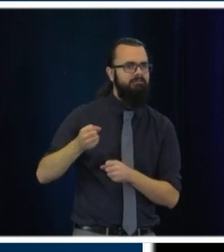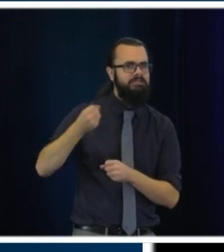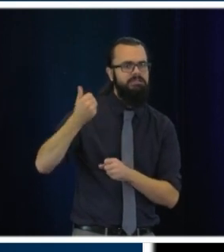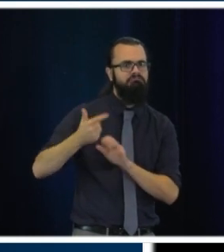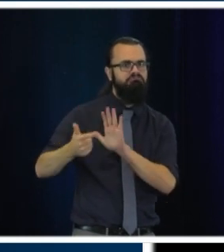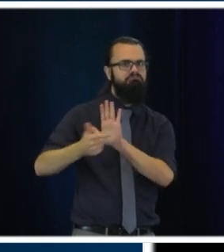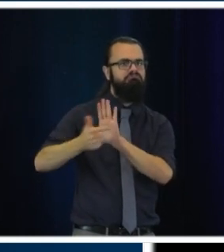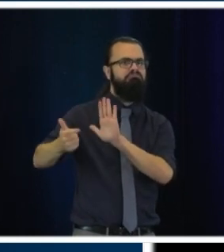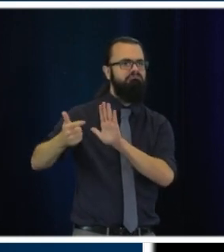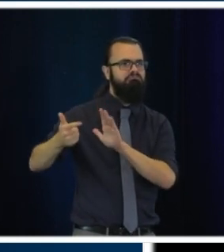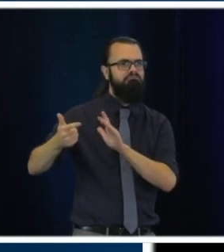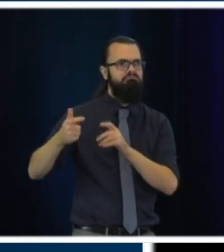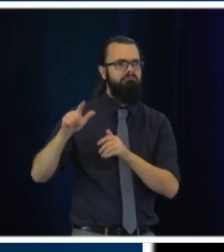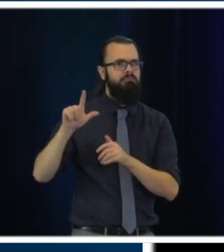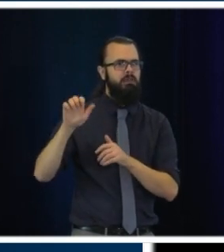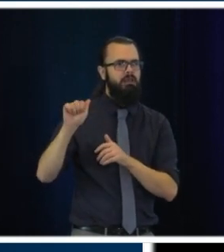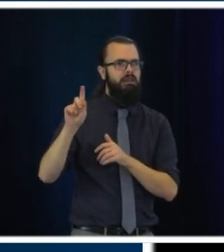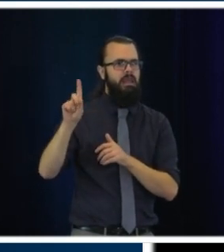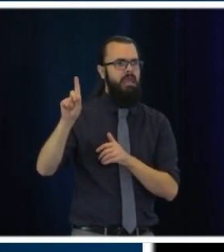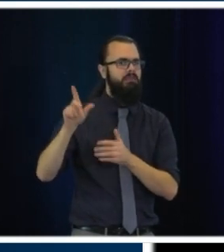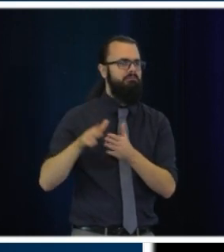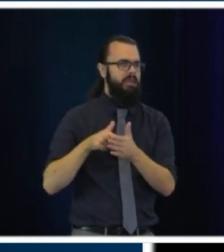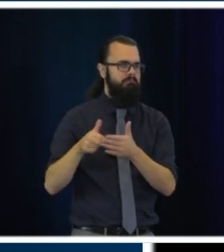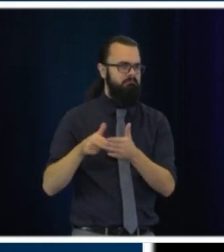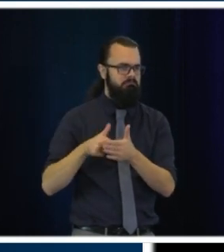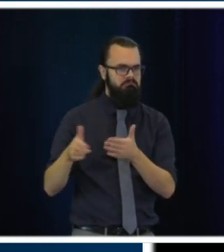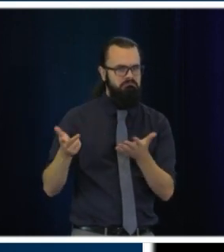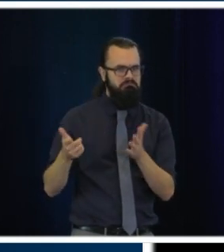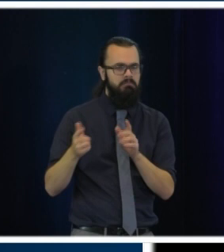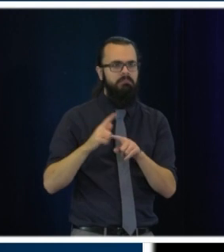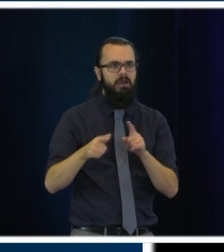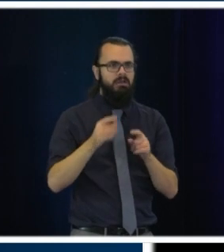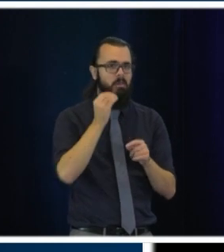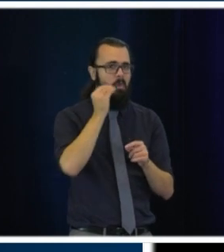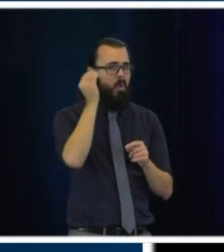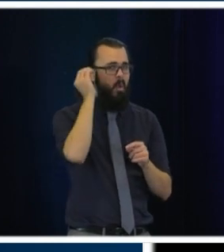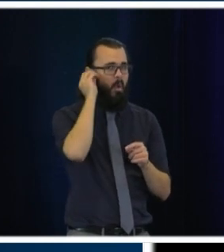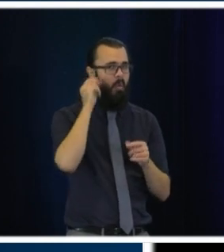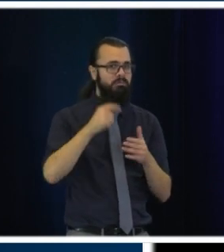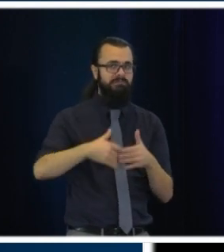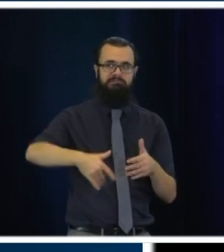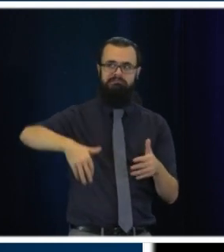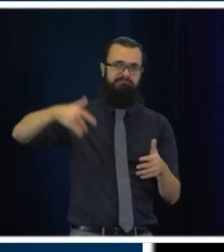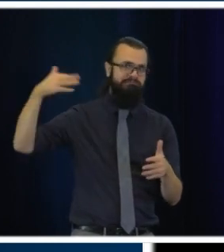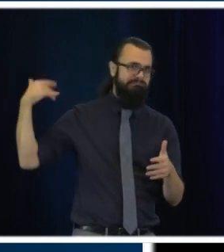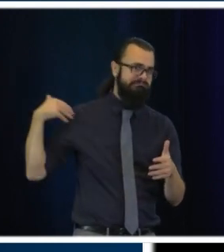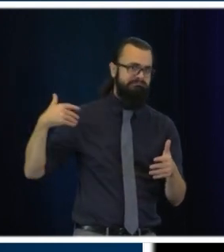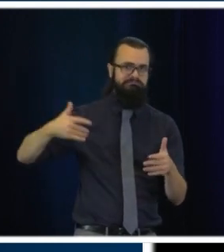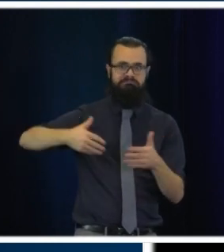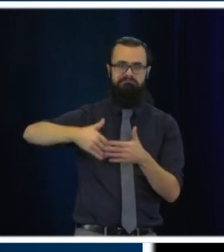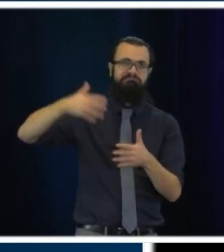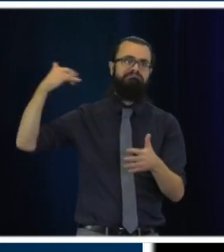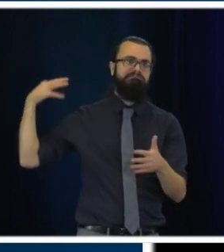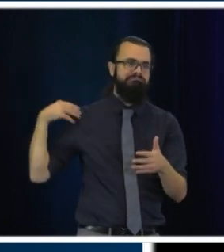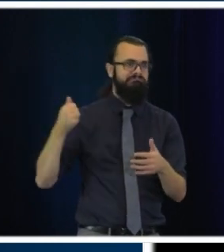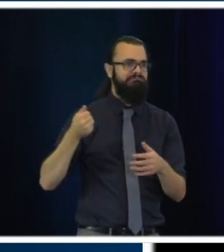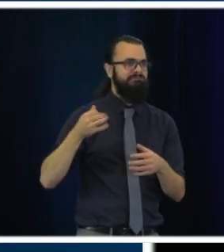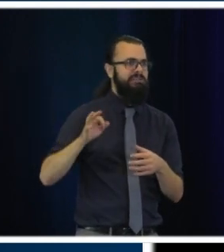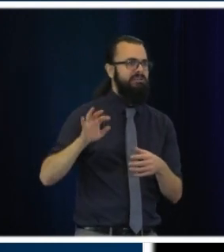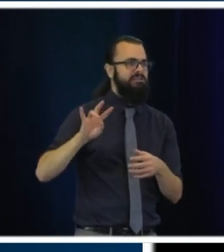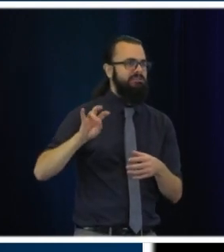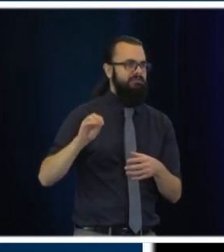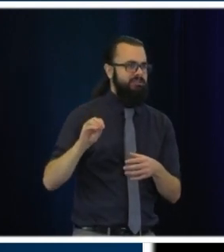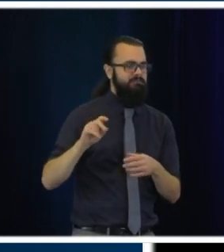homes that were built way before that that have lead paint in them. And when lead